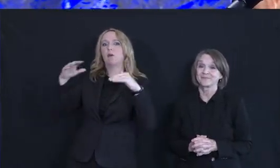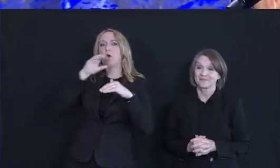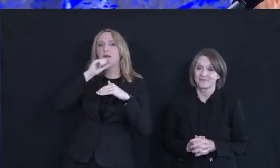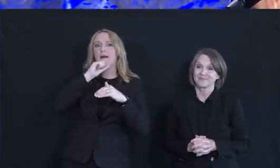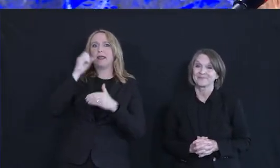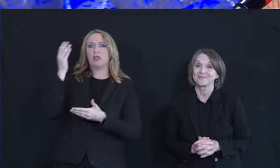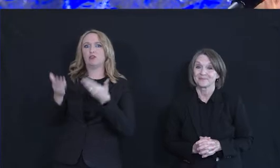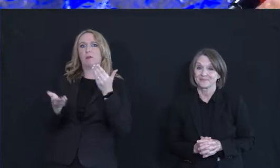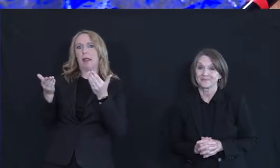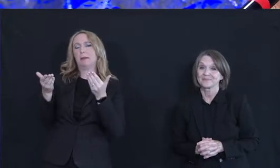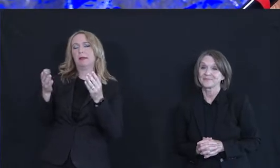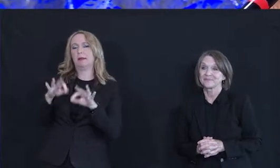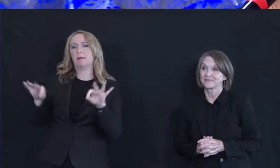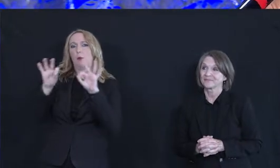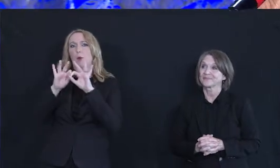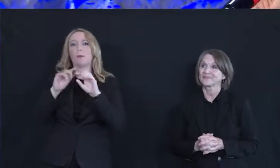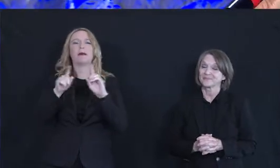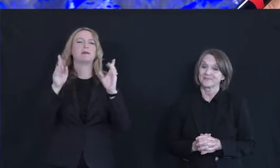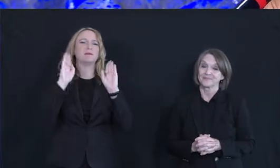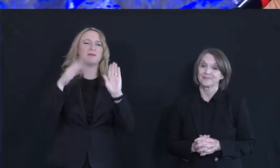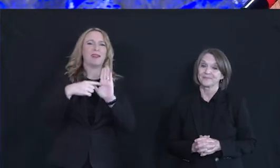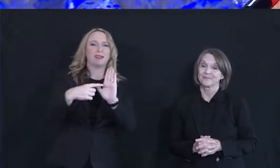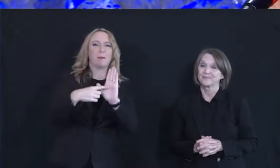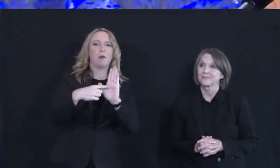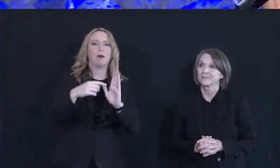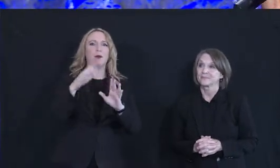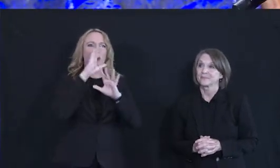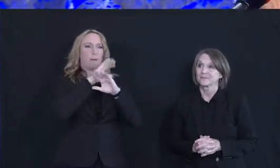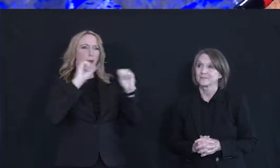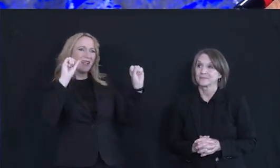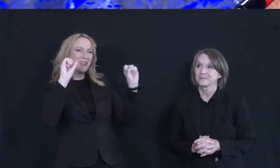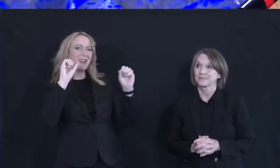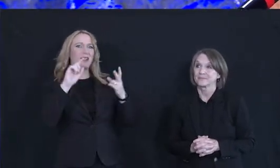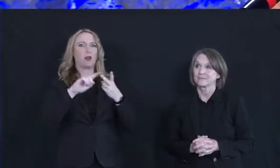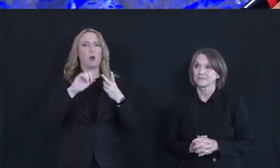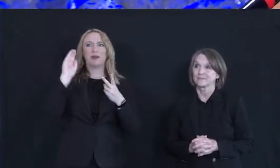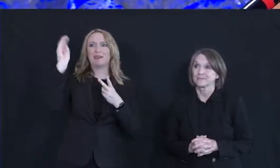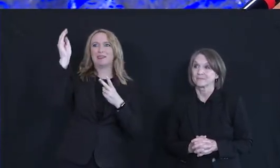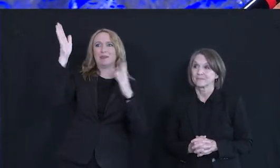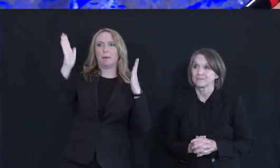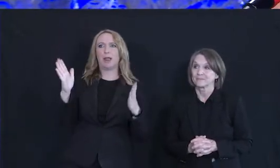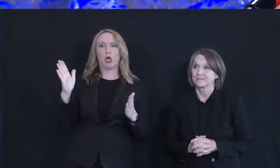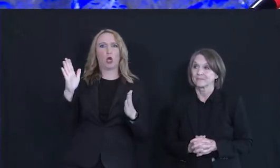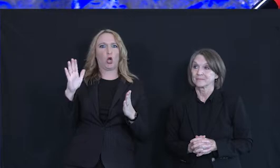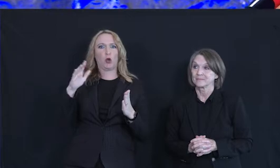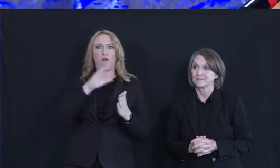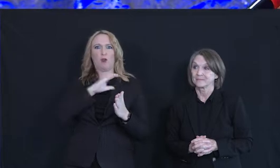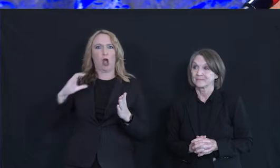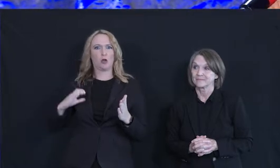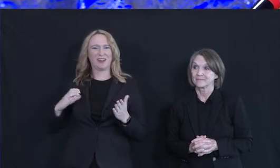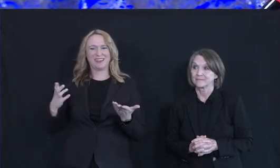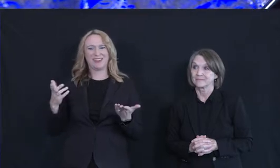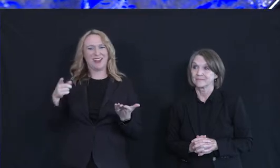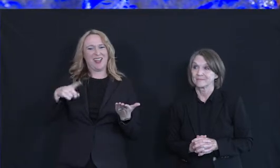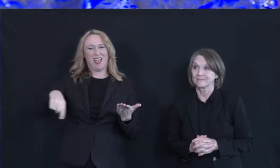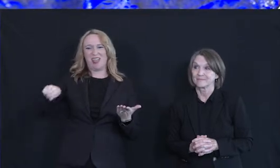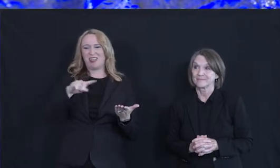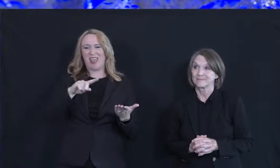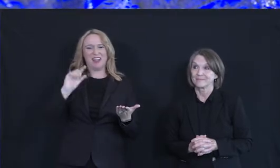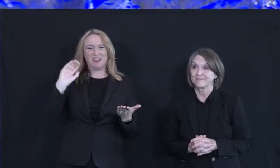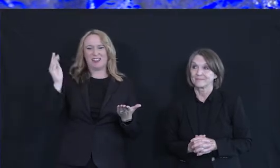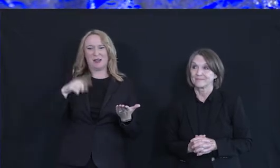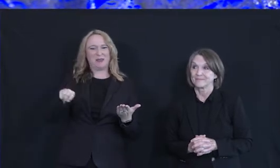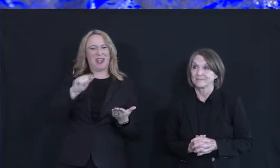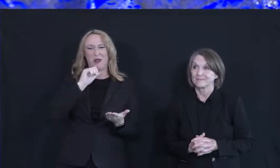listen to you know our president speak or Nancy Pelosi speak they seem so disconnected from reality and I just think that's the Beltway of Washington